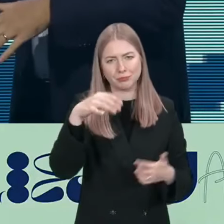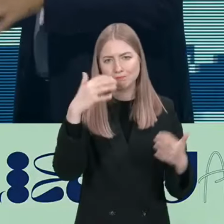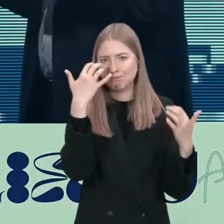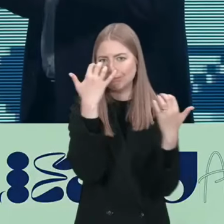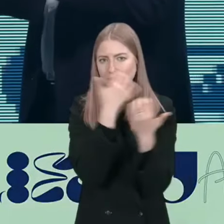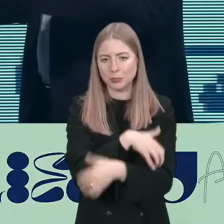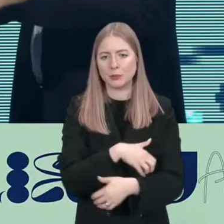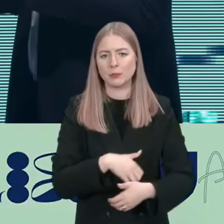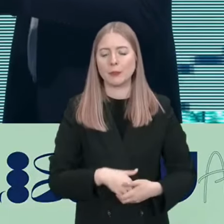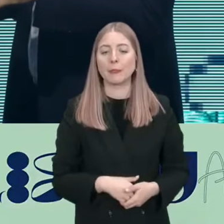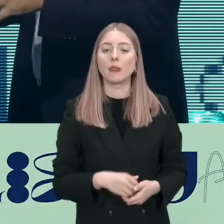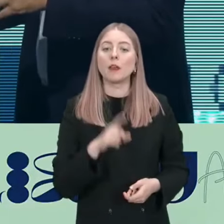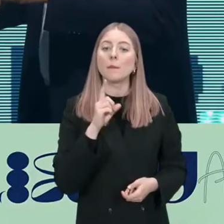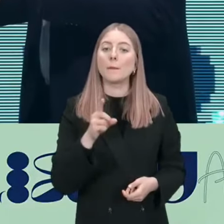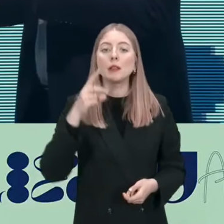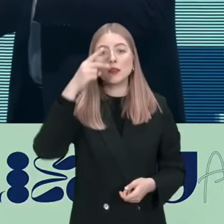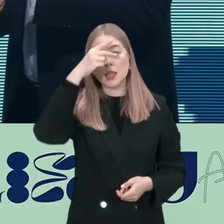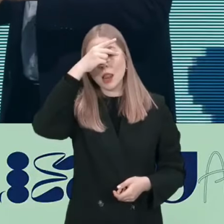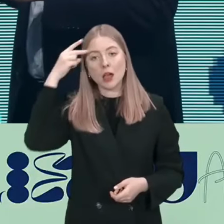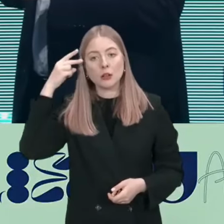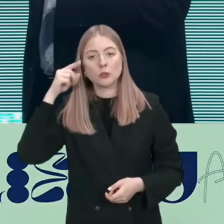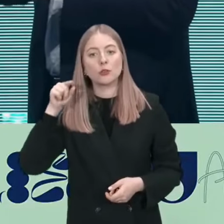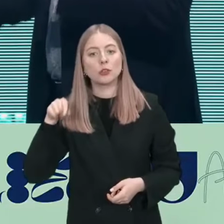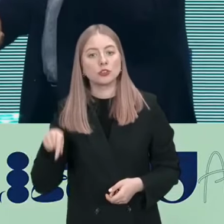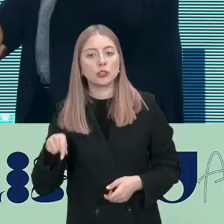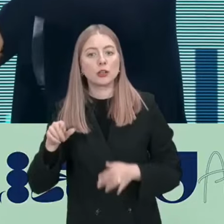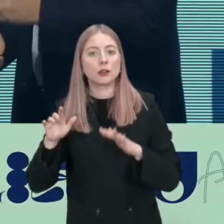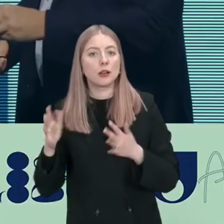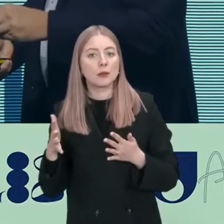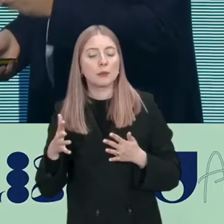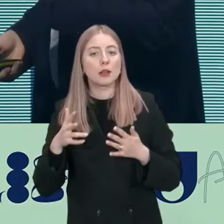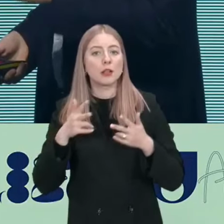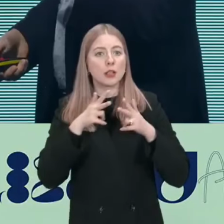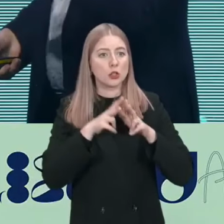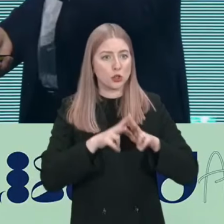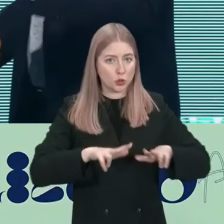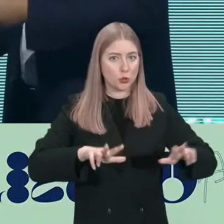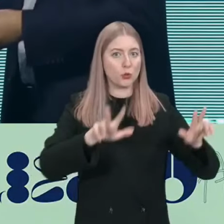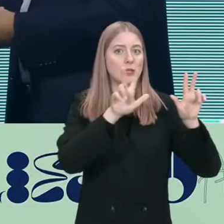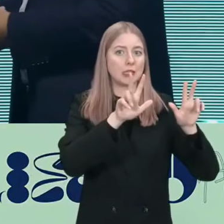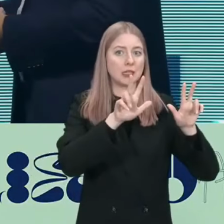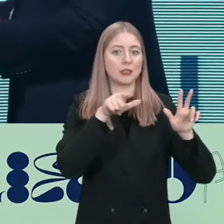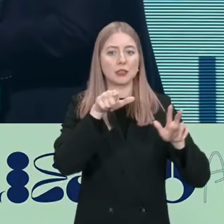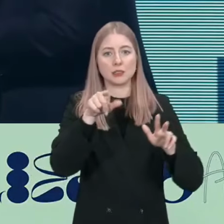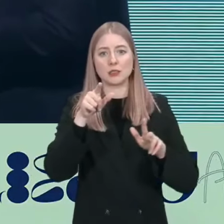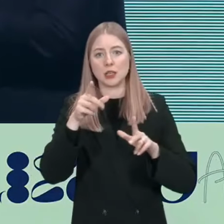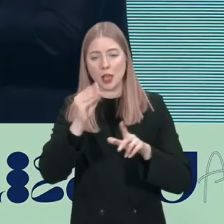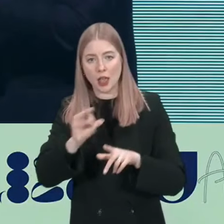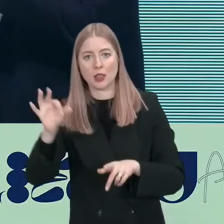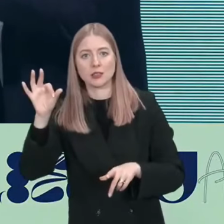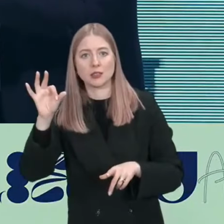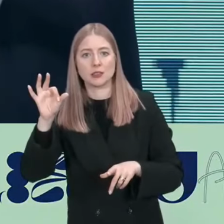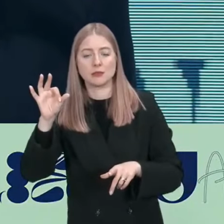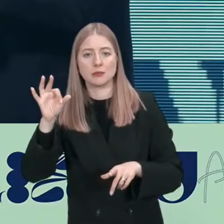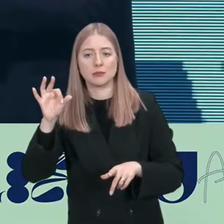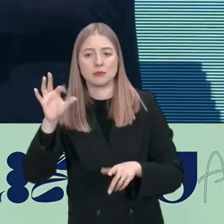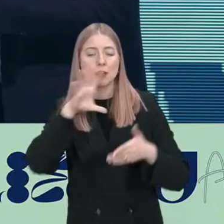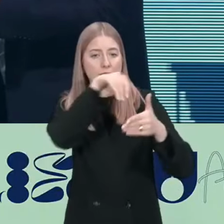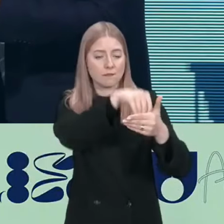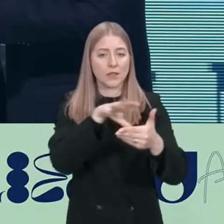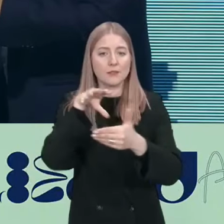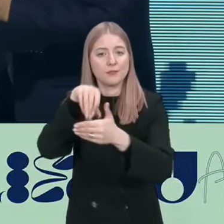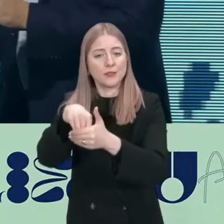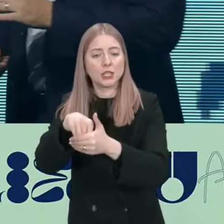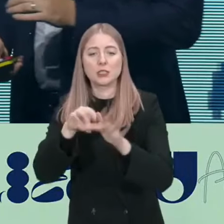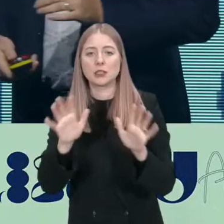EU, the UN, etc., how much effort they're placing in the different bodies, what they want to achieve in these bodies, is important for businesses to focus